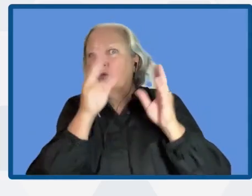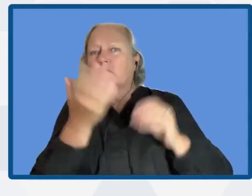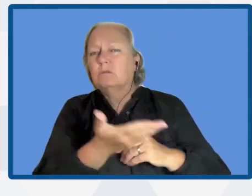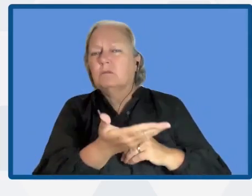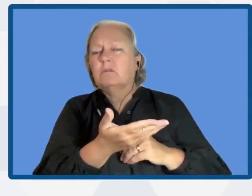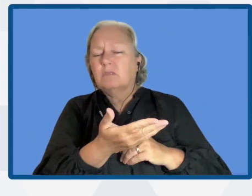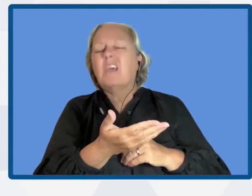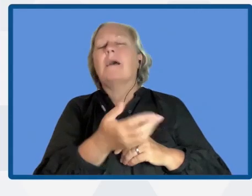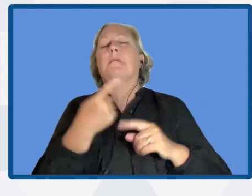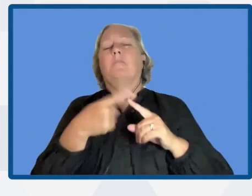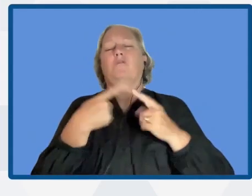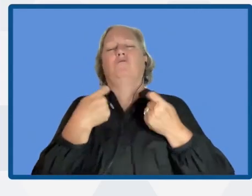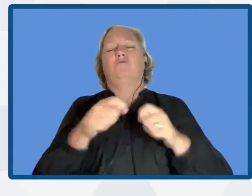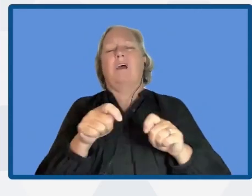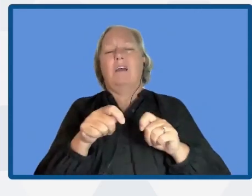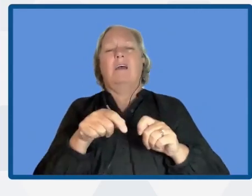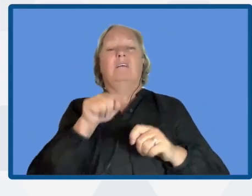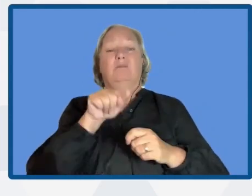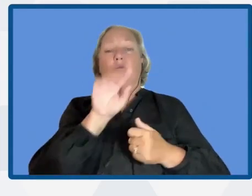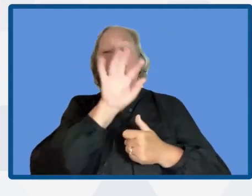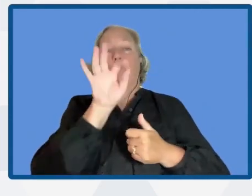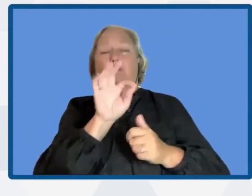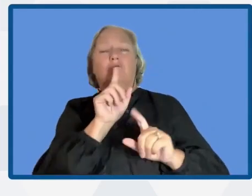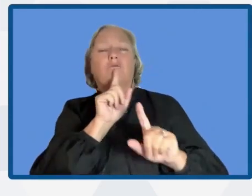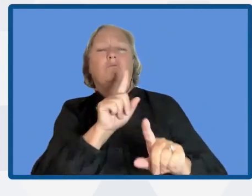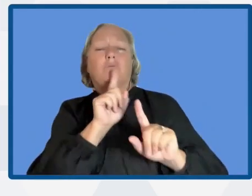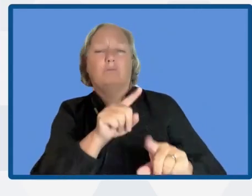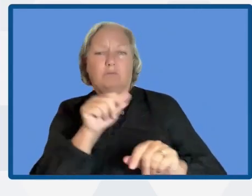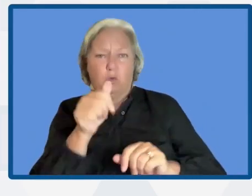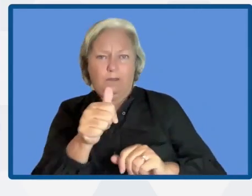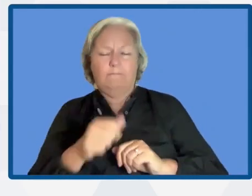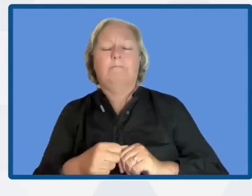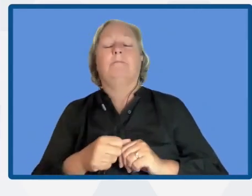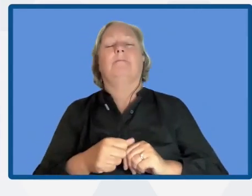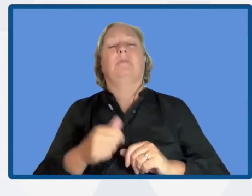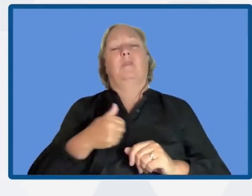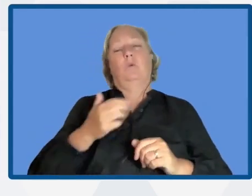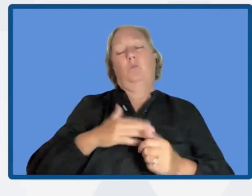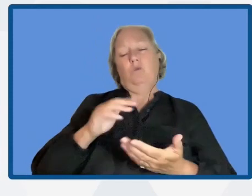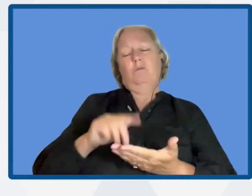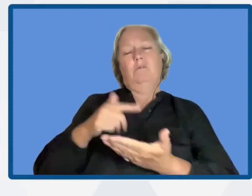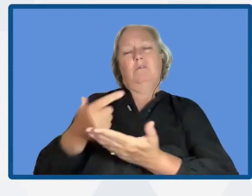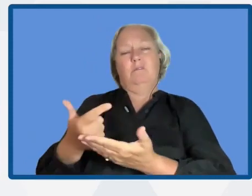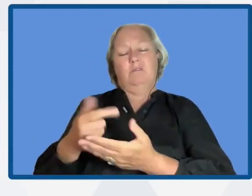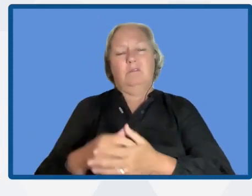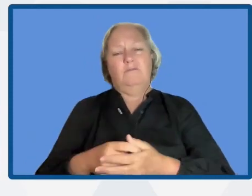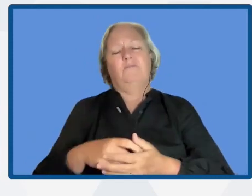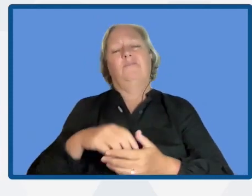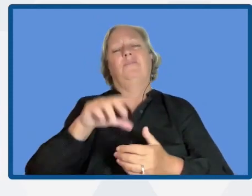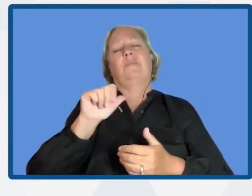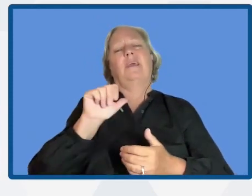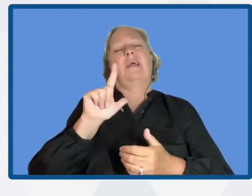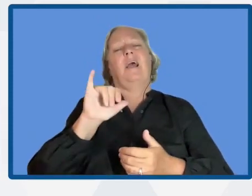questions. First of all, I would like to give the floor to Alicia. Alicia,